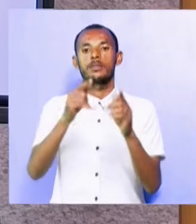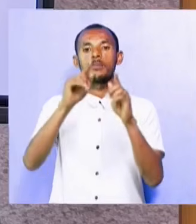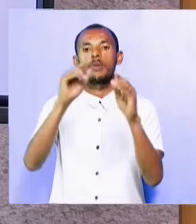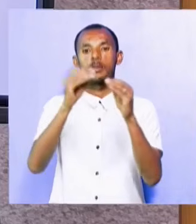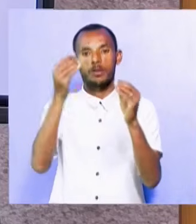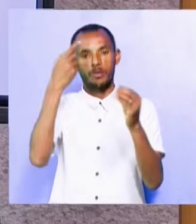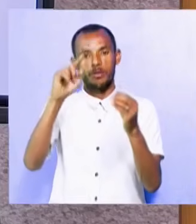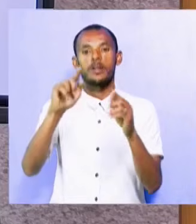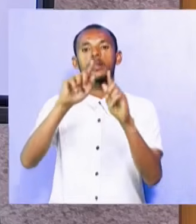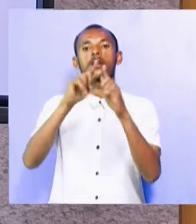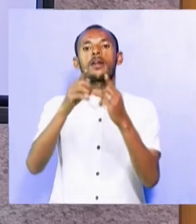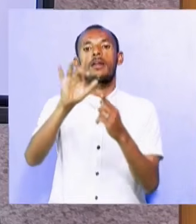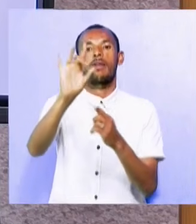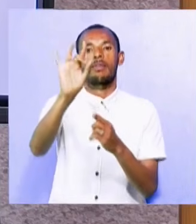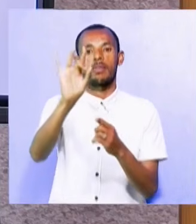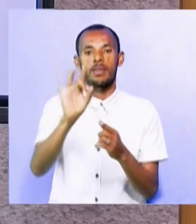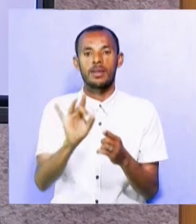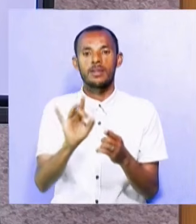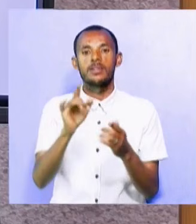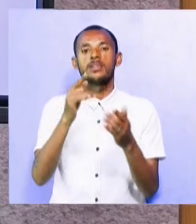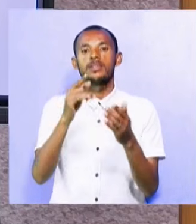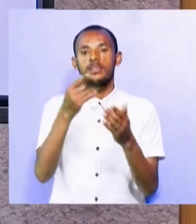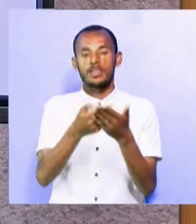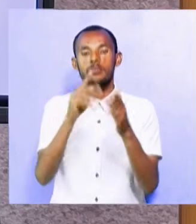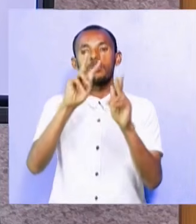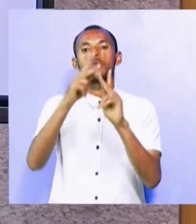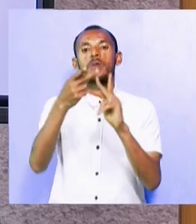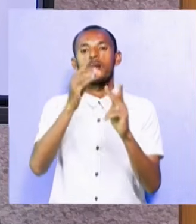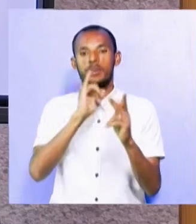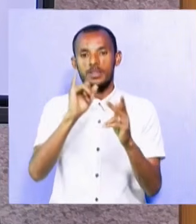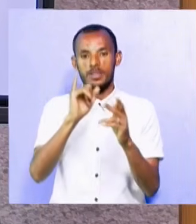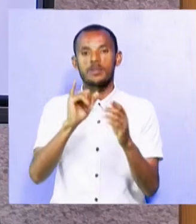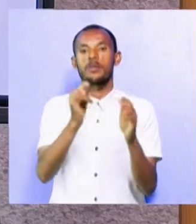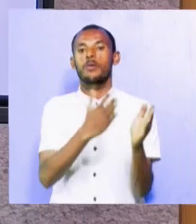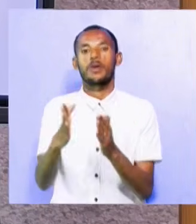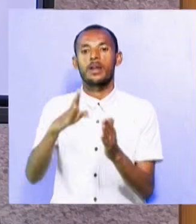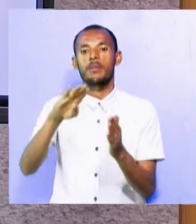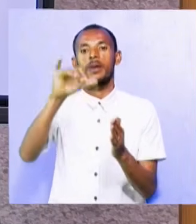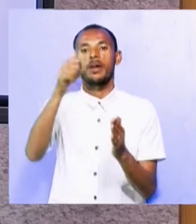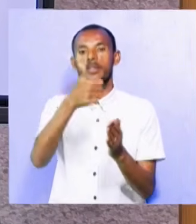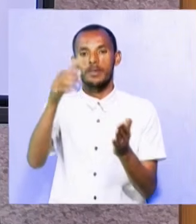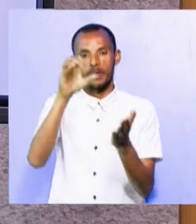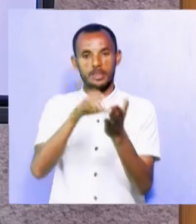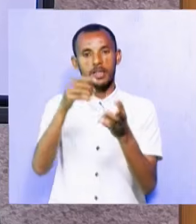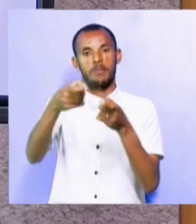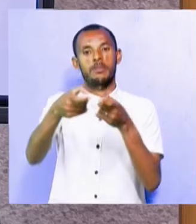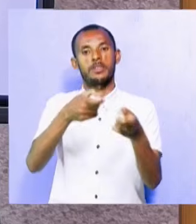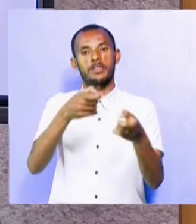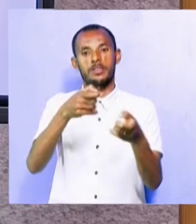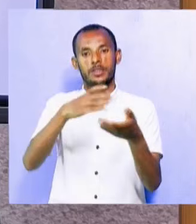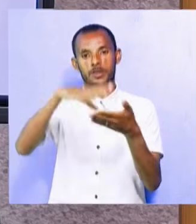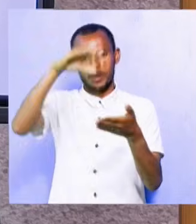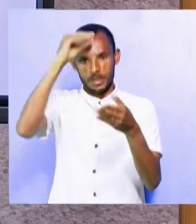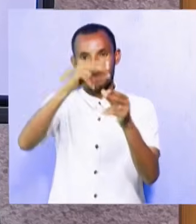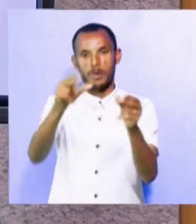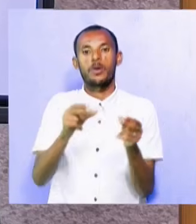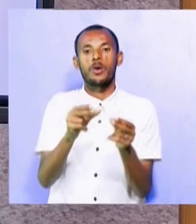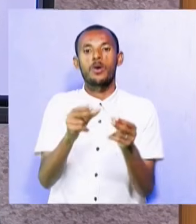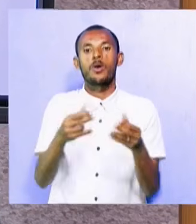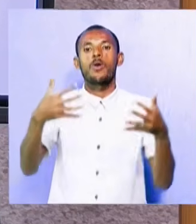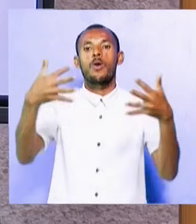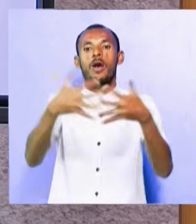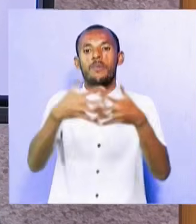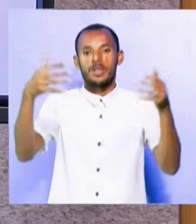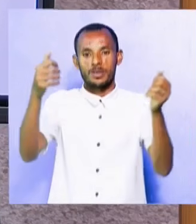This is mathematics lesson for grade 8, and this program is organized by Addis Ababa City Administration Education Bureau